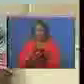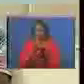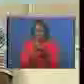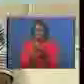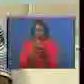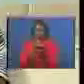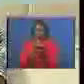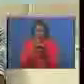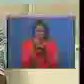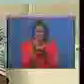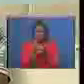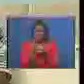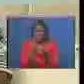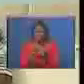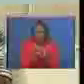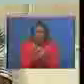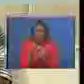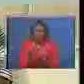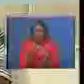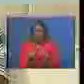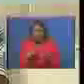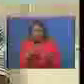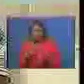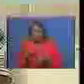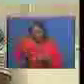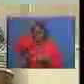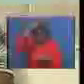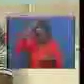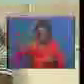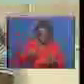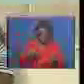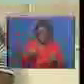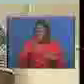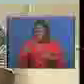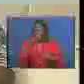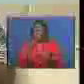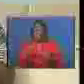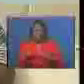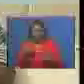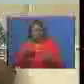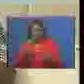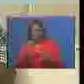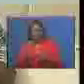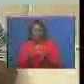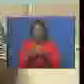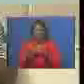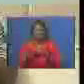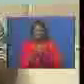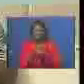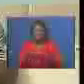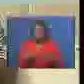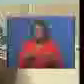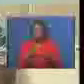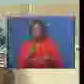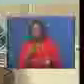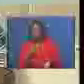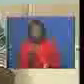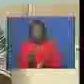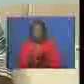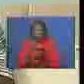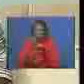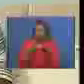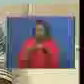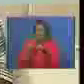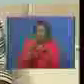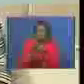while if I've gone to school I have my degree of my masters of my PhD but nobody is willing to see to look beyond my CV